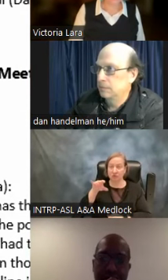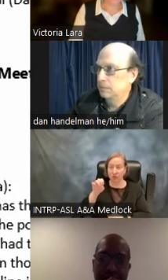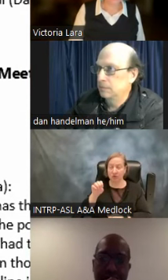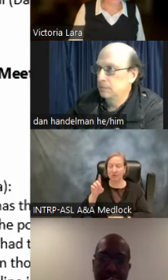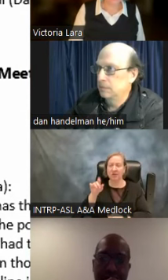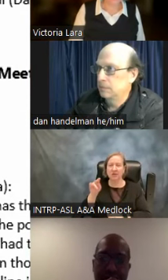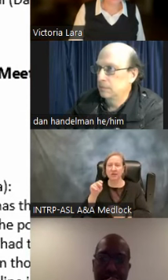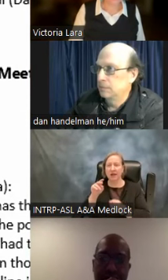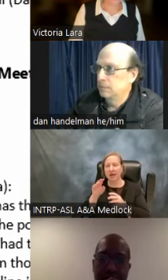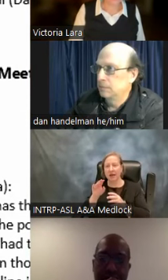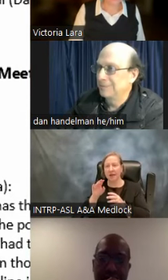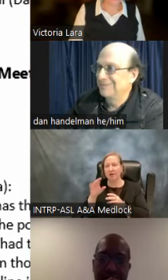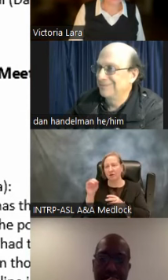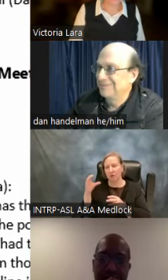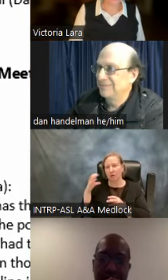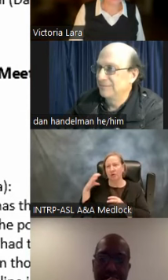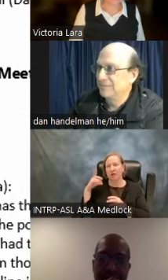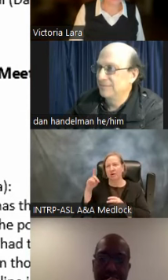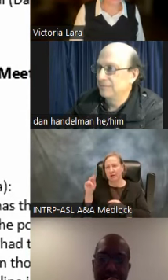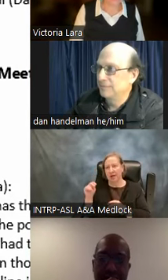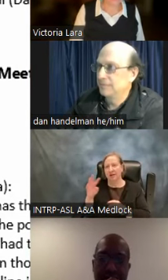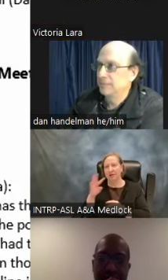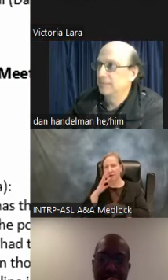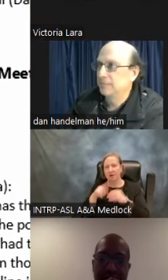to, Commissioner Dan, like alluded to,